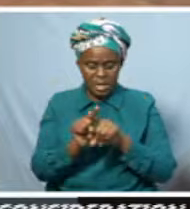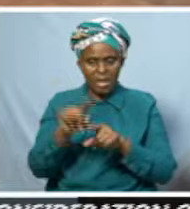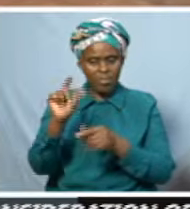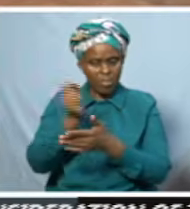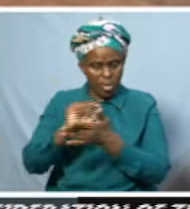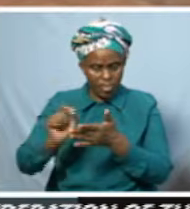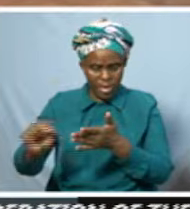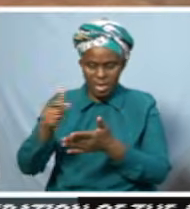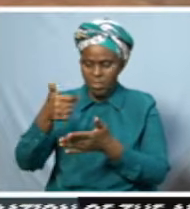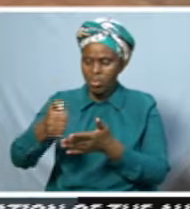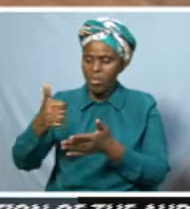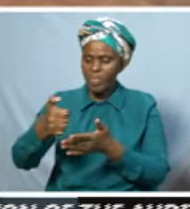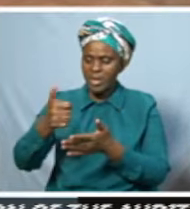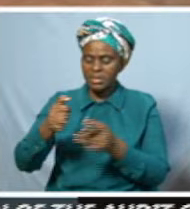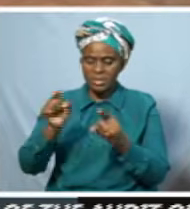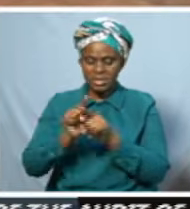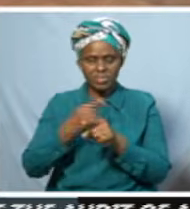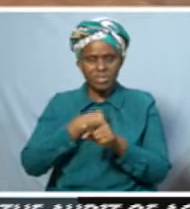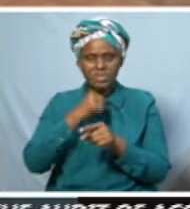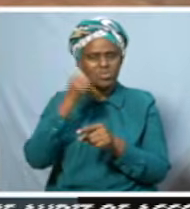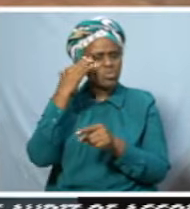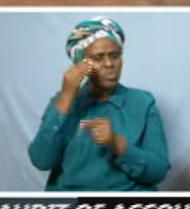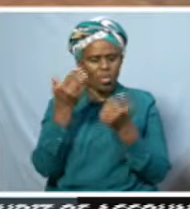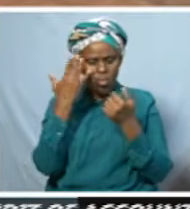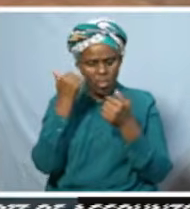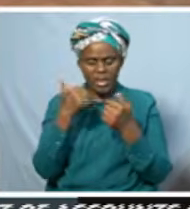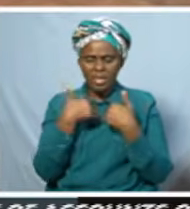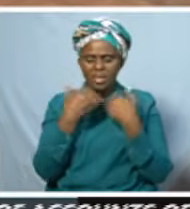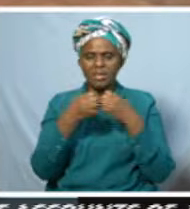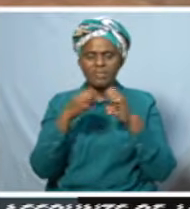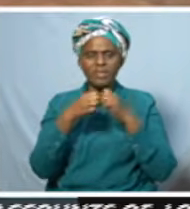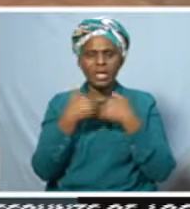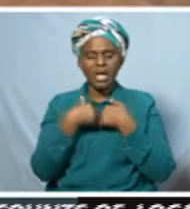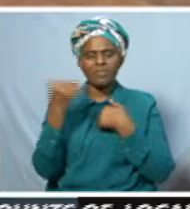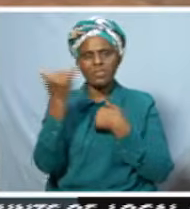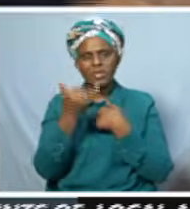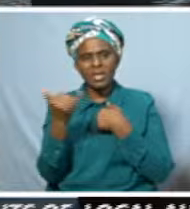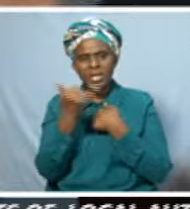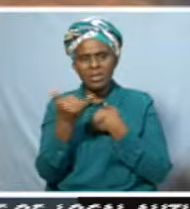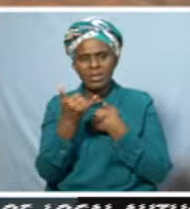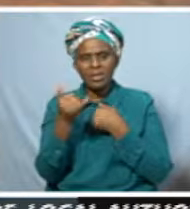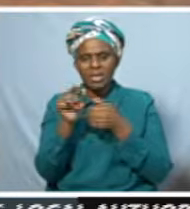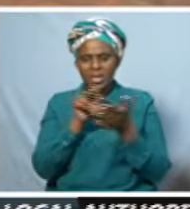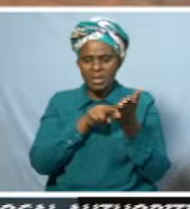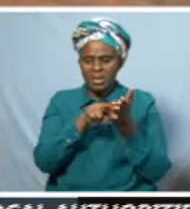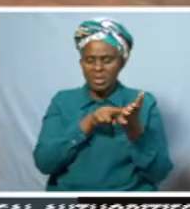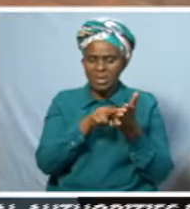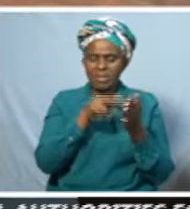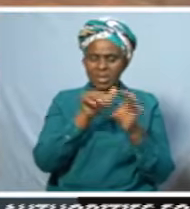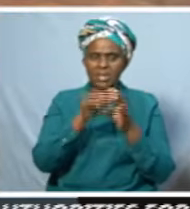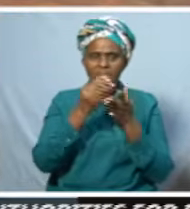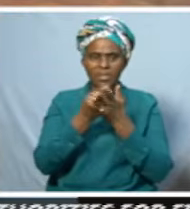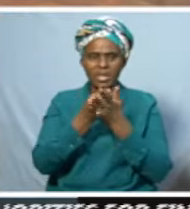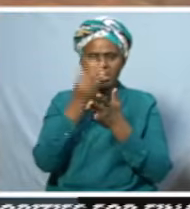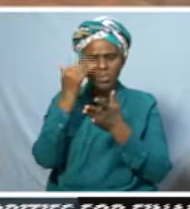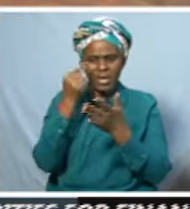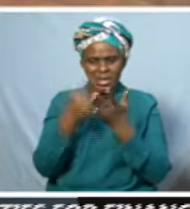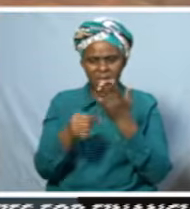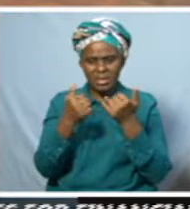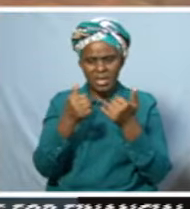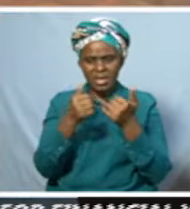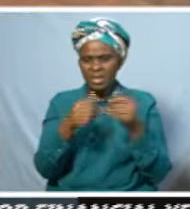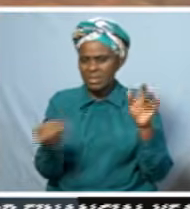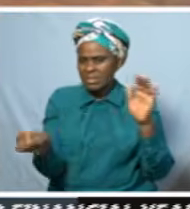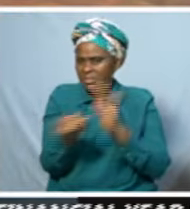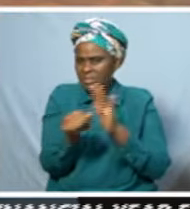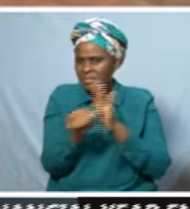pen. And I don't know, why do we even have the yellow shading on the amount? What is being concealed